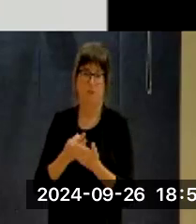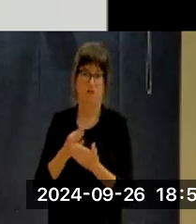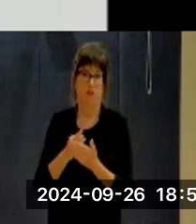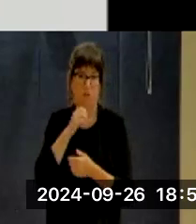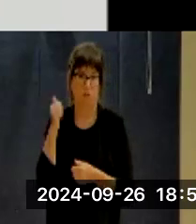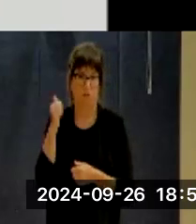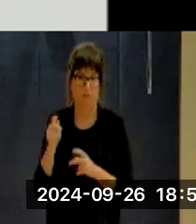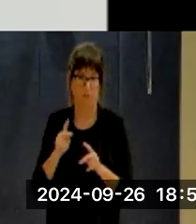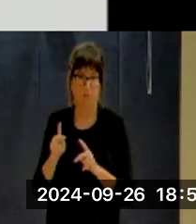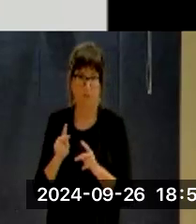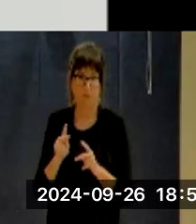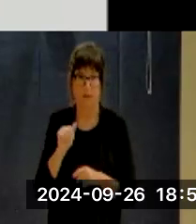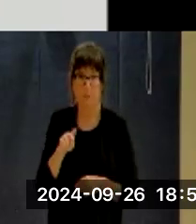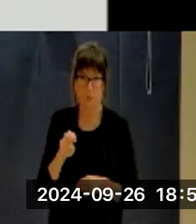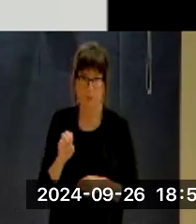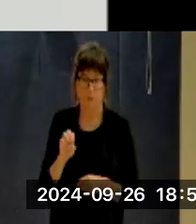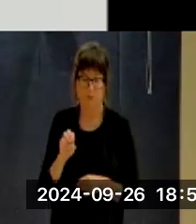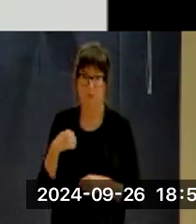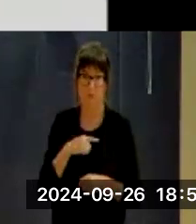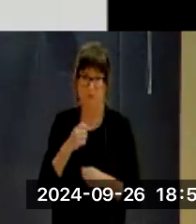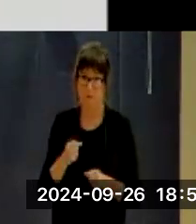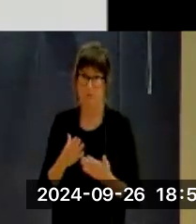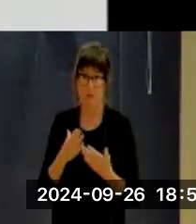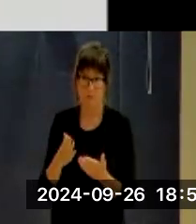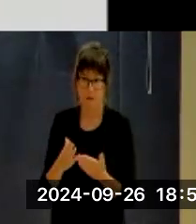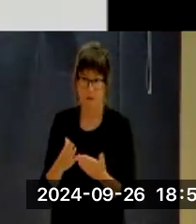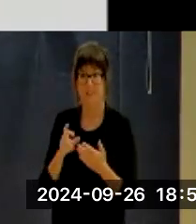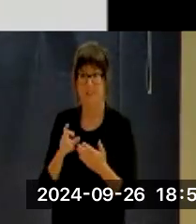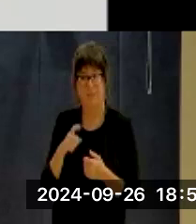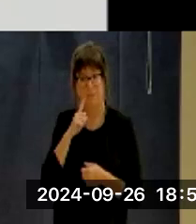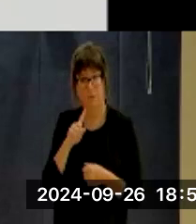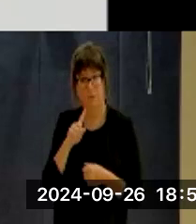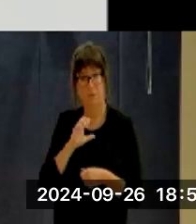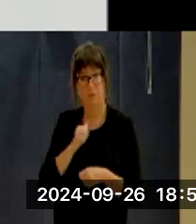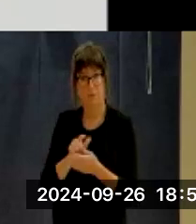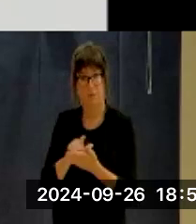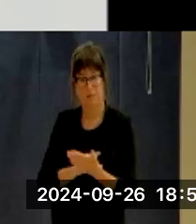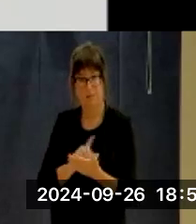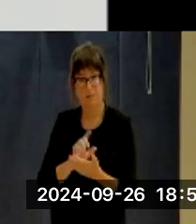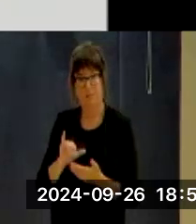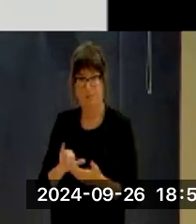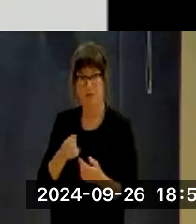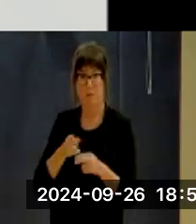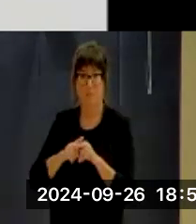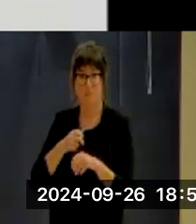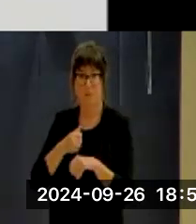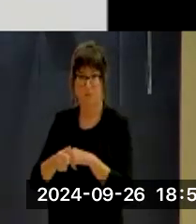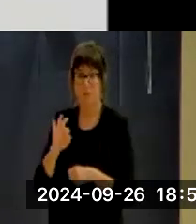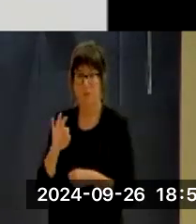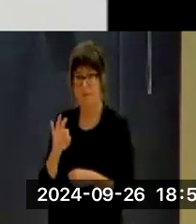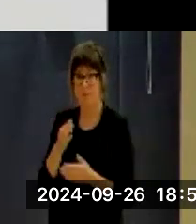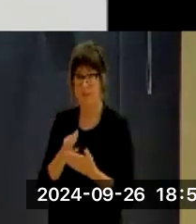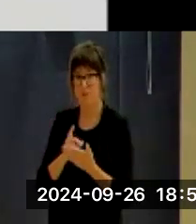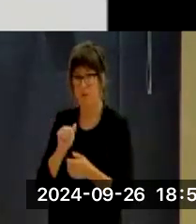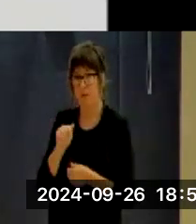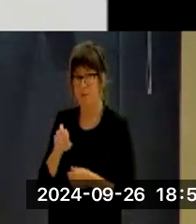CANNER strongly recommends that the urgent need for improving laws that allow for increased prosecution of financial abusers. This call